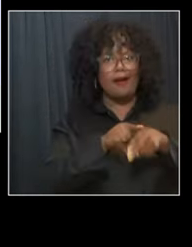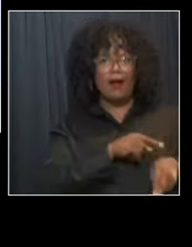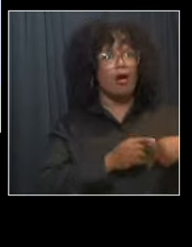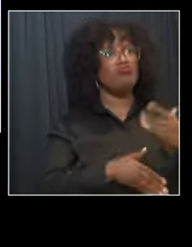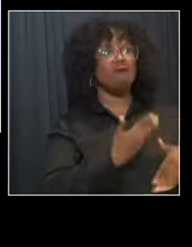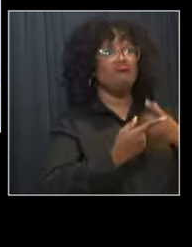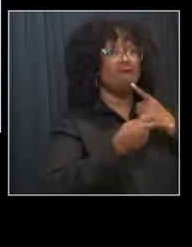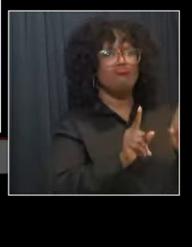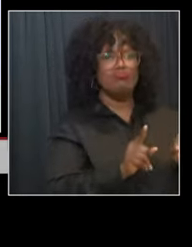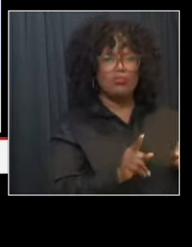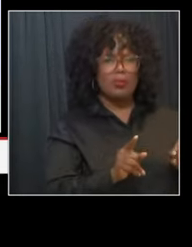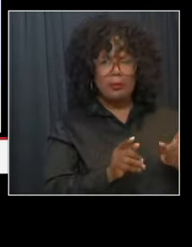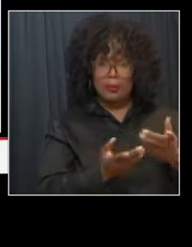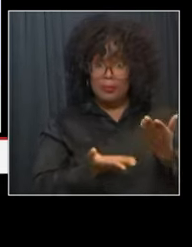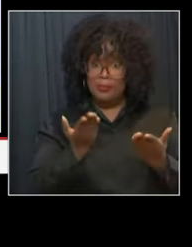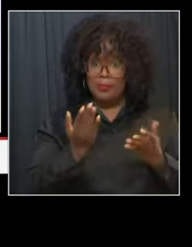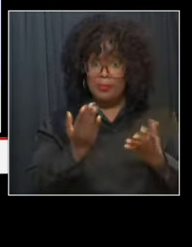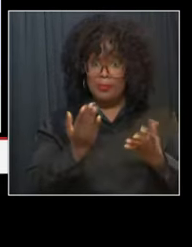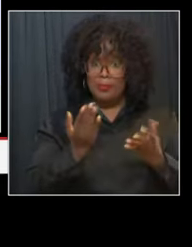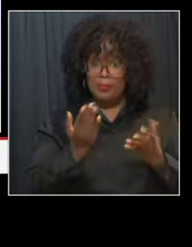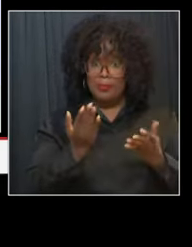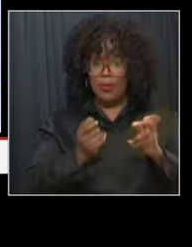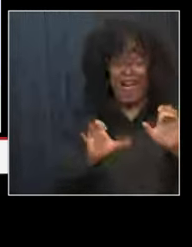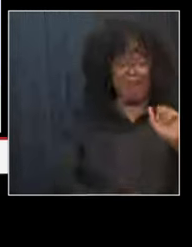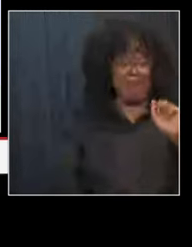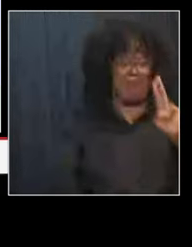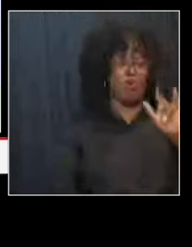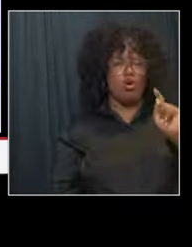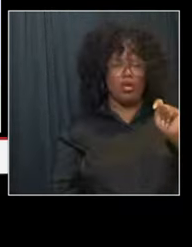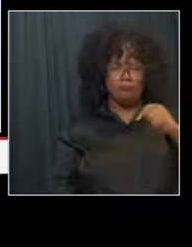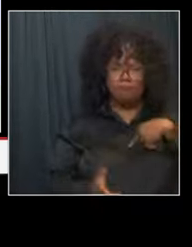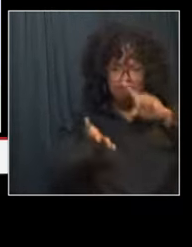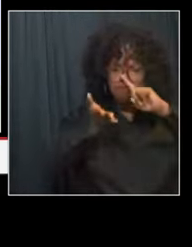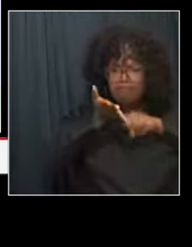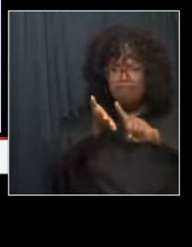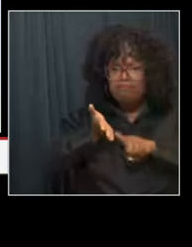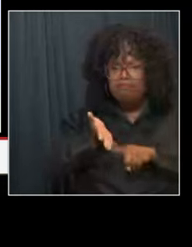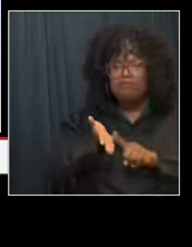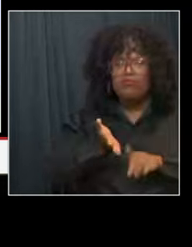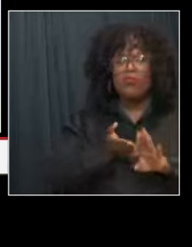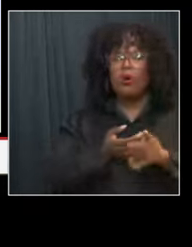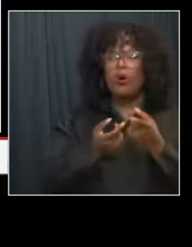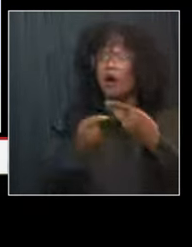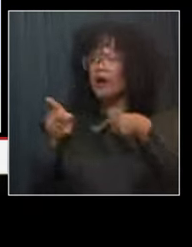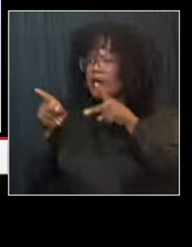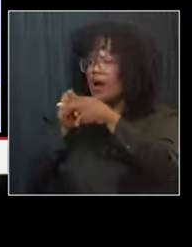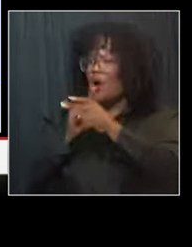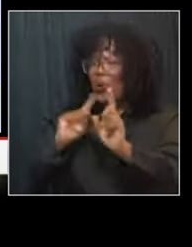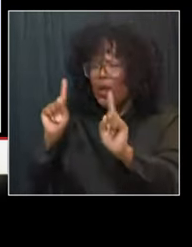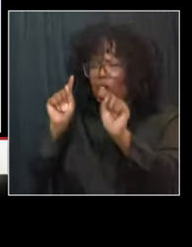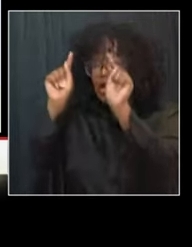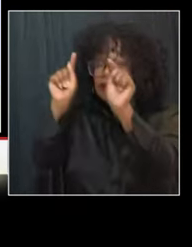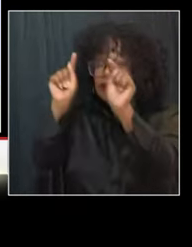where we might be able to save money, again, because we know that we are in a time, hopefully a relatively short time,